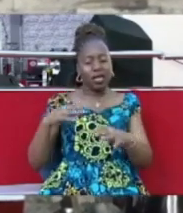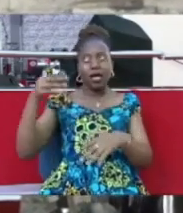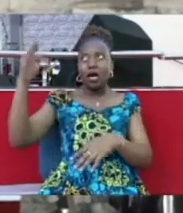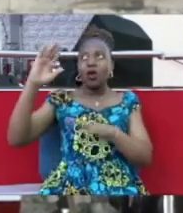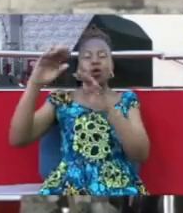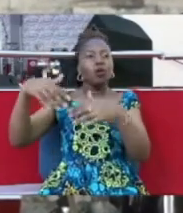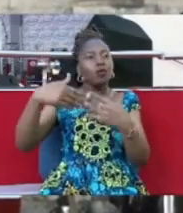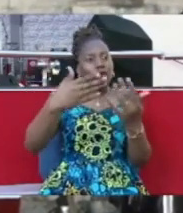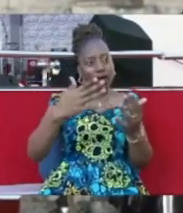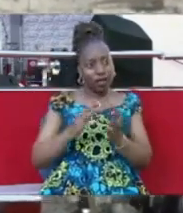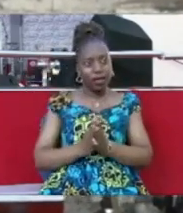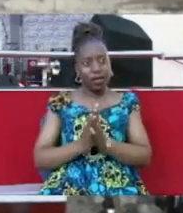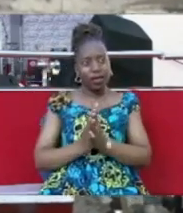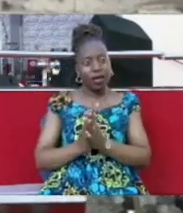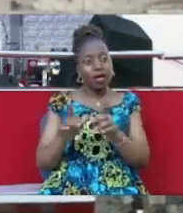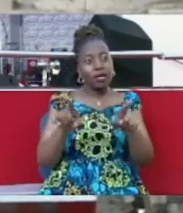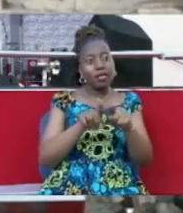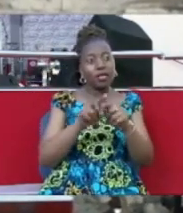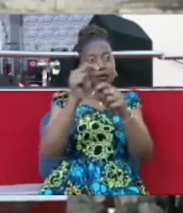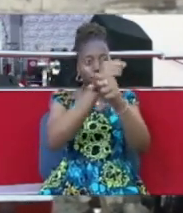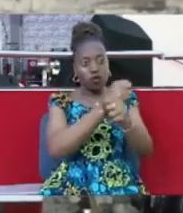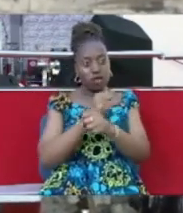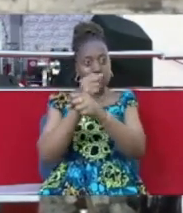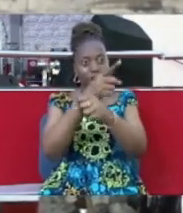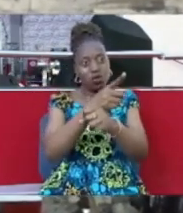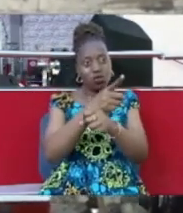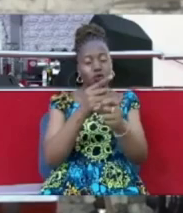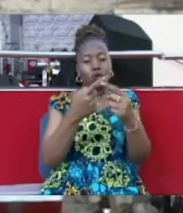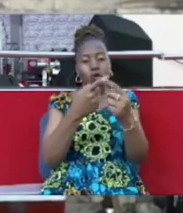He protected you against dangers that you knew and you did not